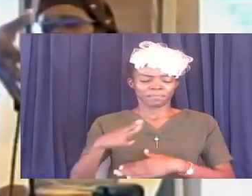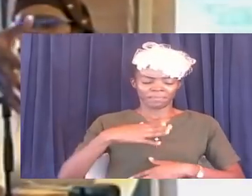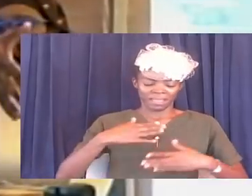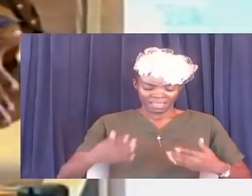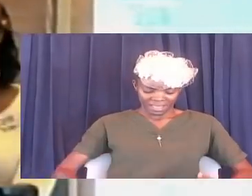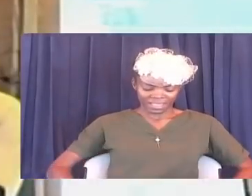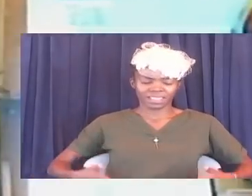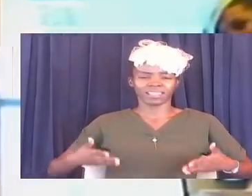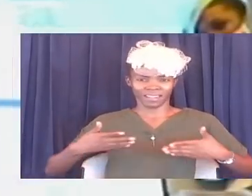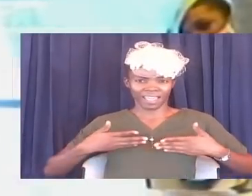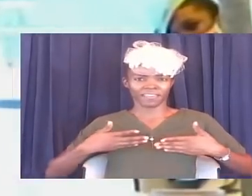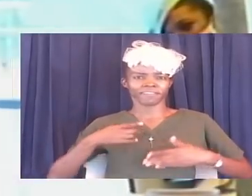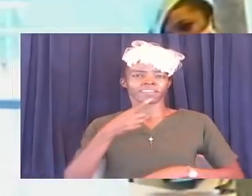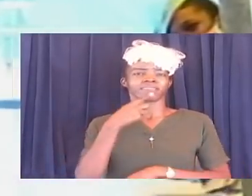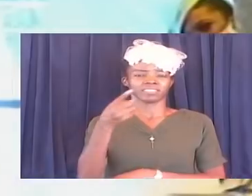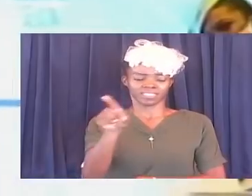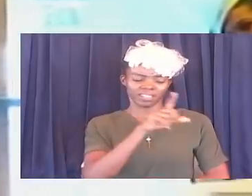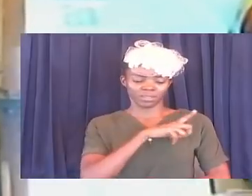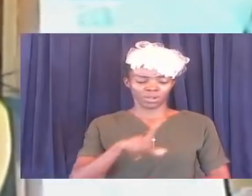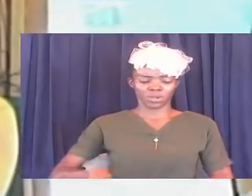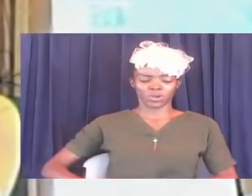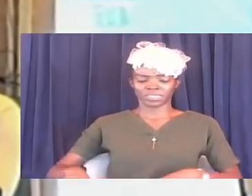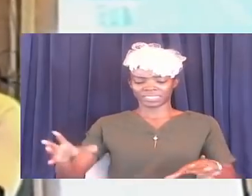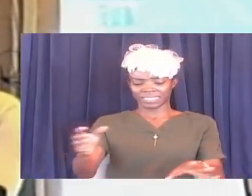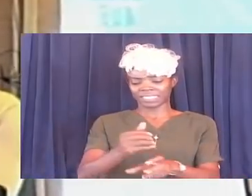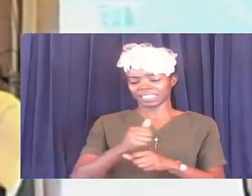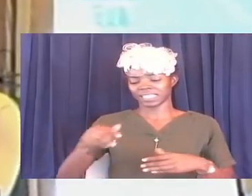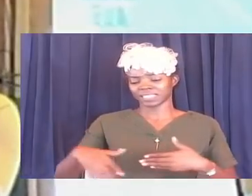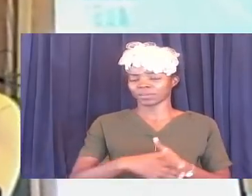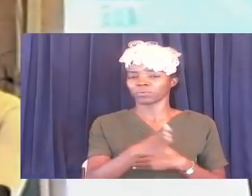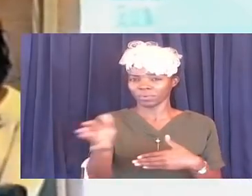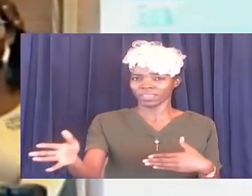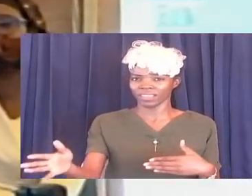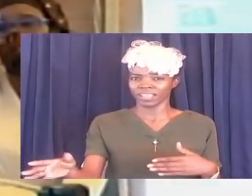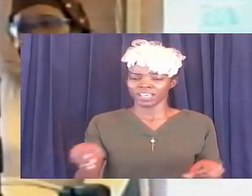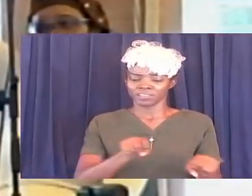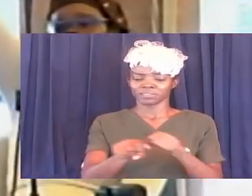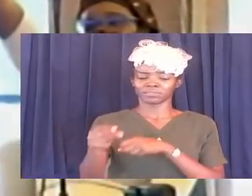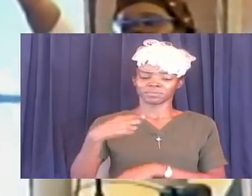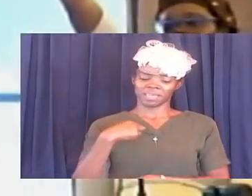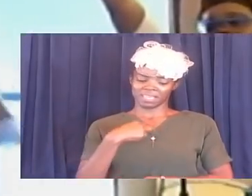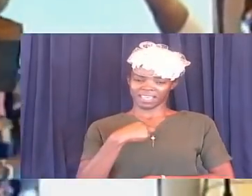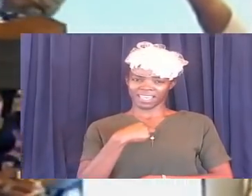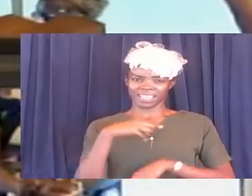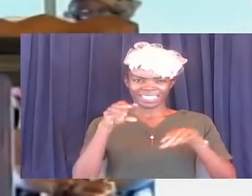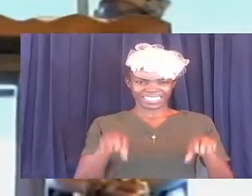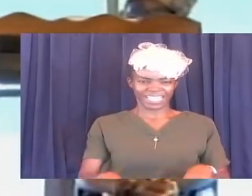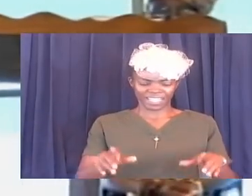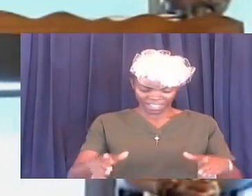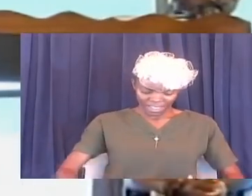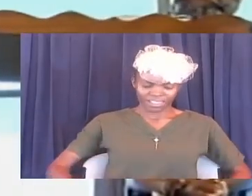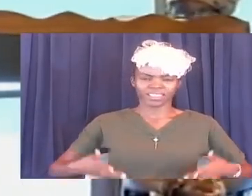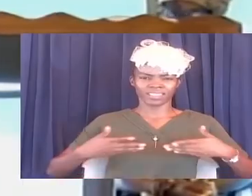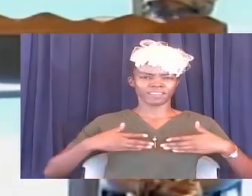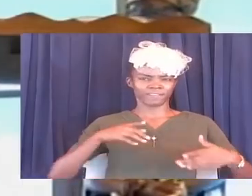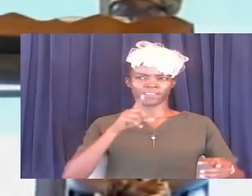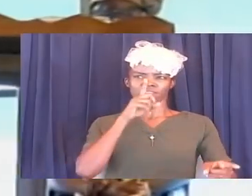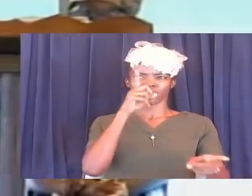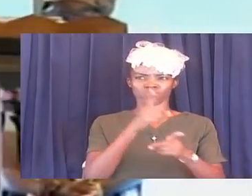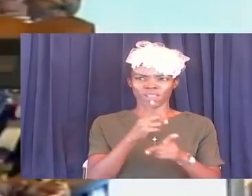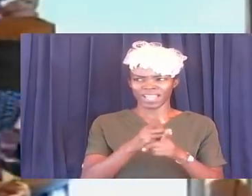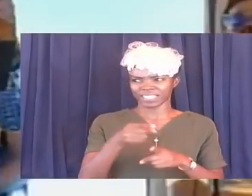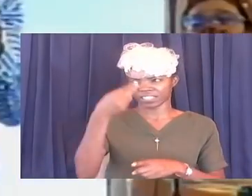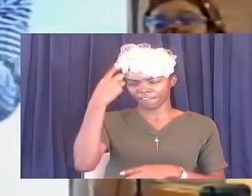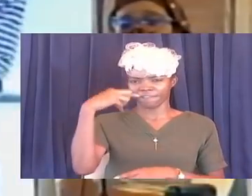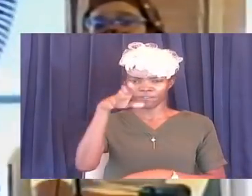function. I want when you tap on the brakes, I can't stop. I don't want when the Lord says stop, but just a galang,